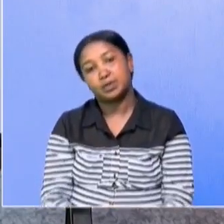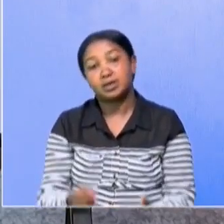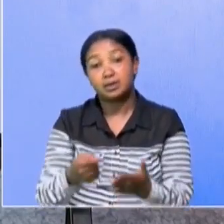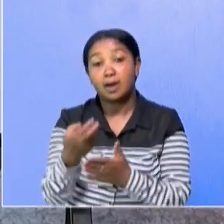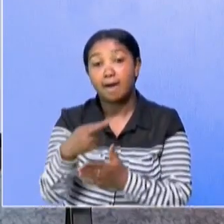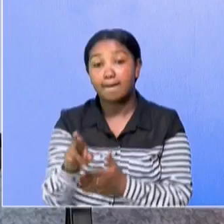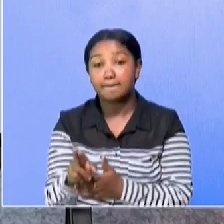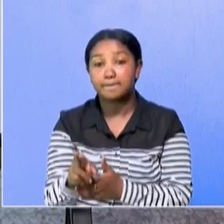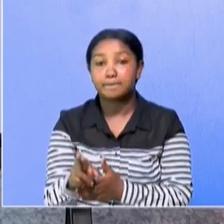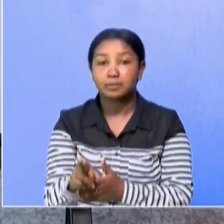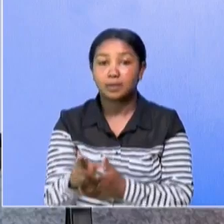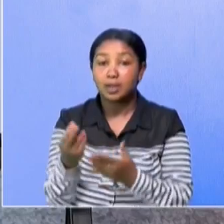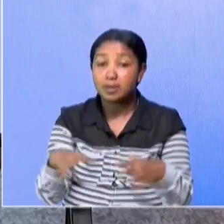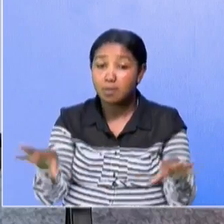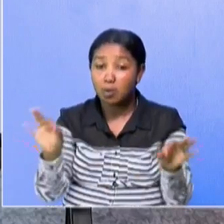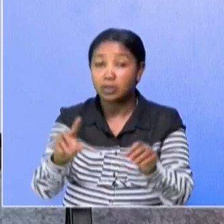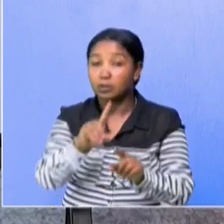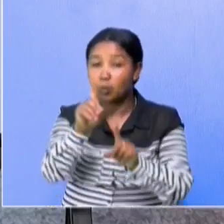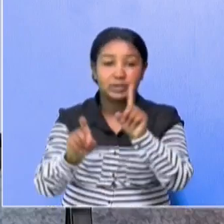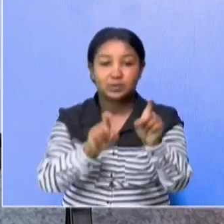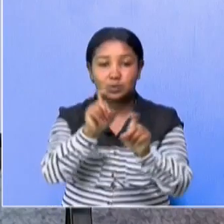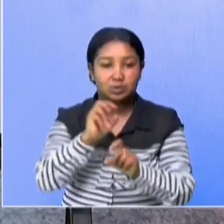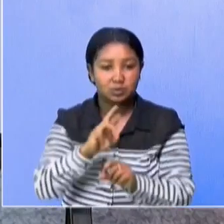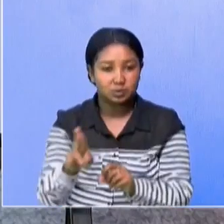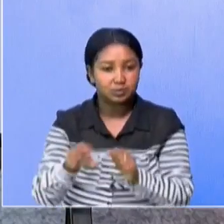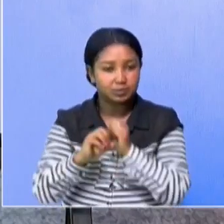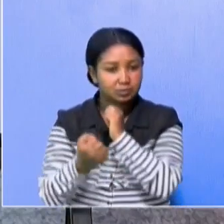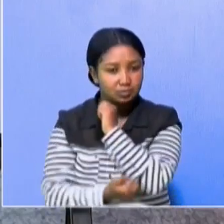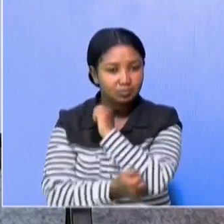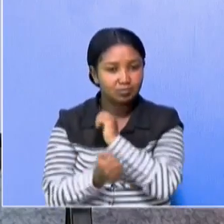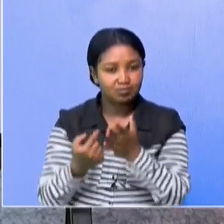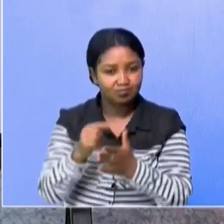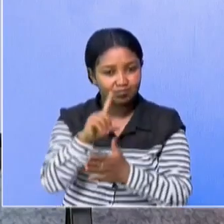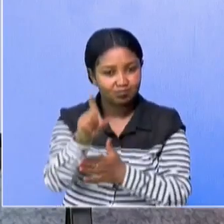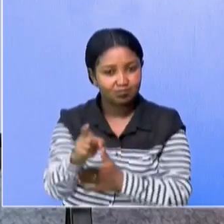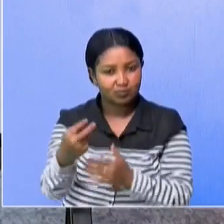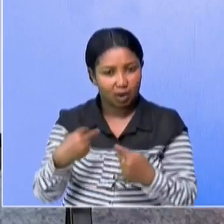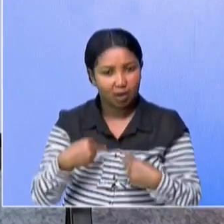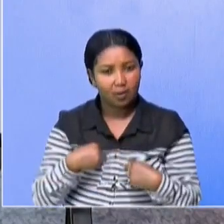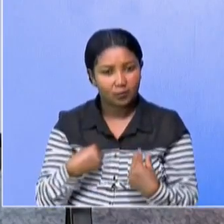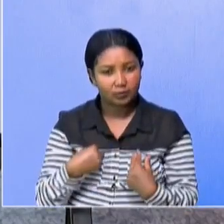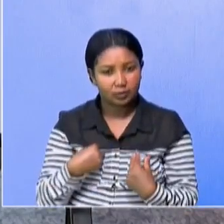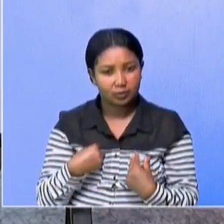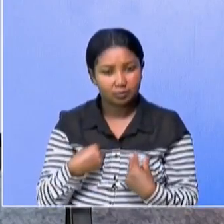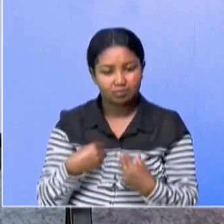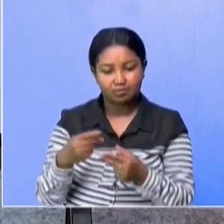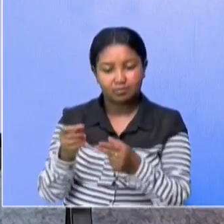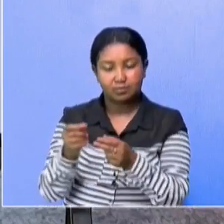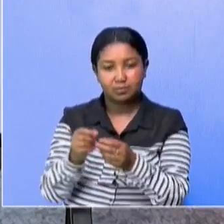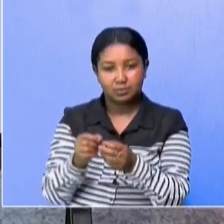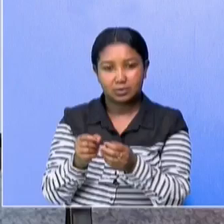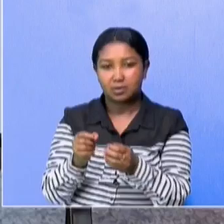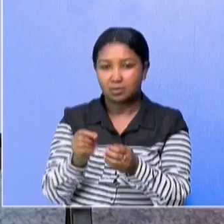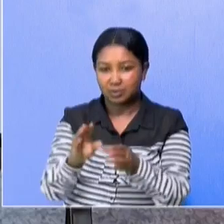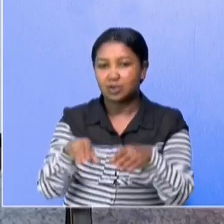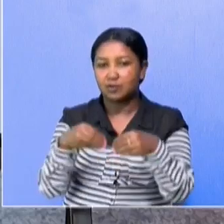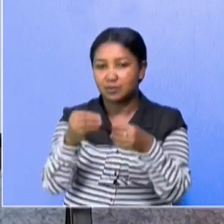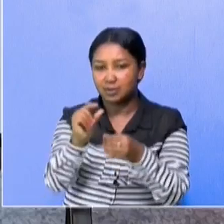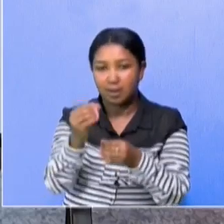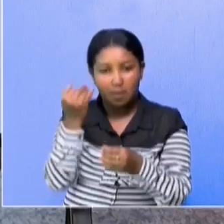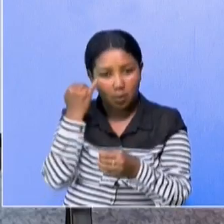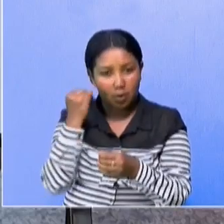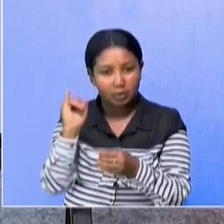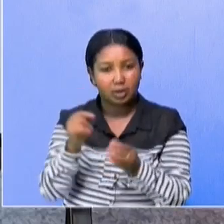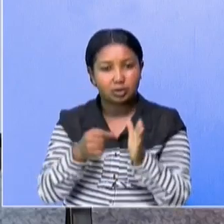are the basic important questions. Based on these questions, I have already just tried to give you some pointers